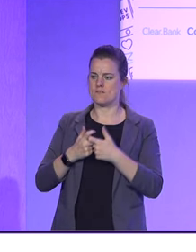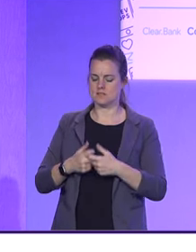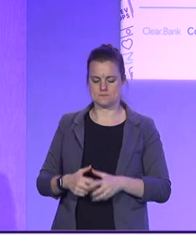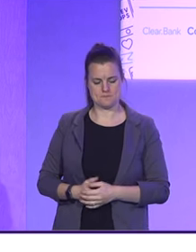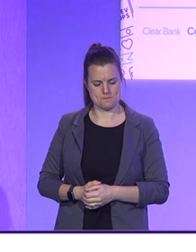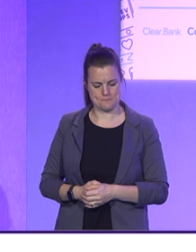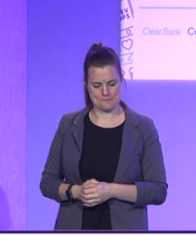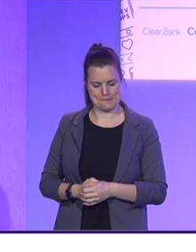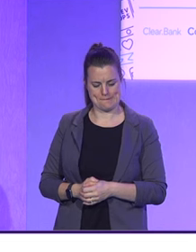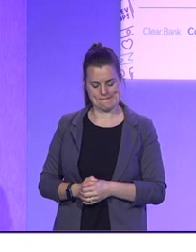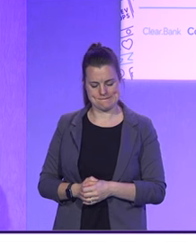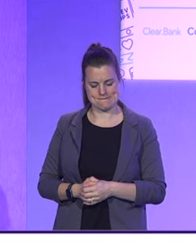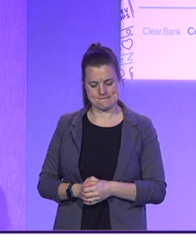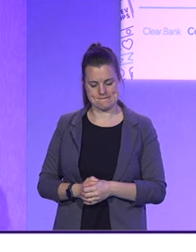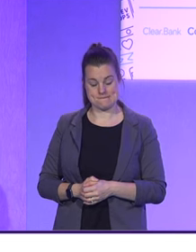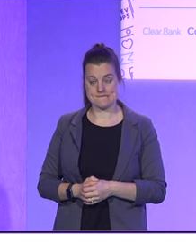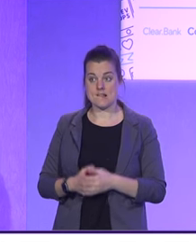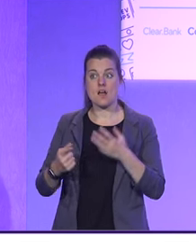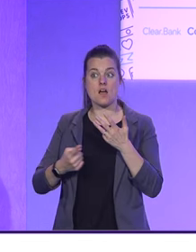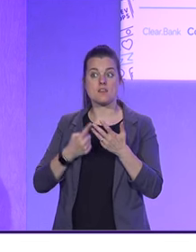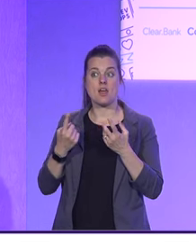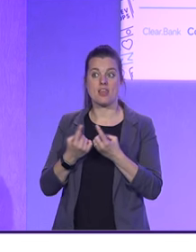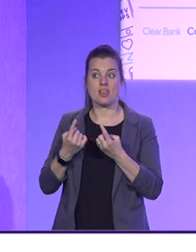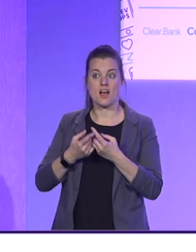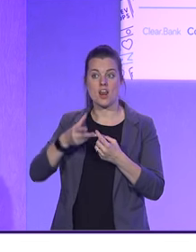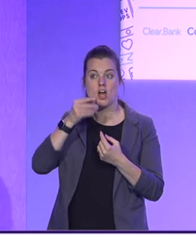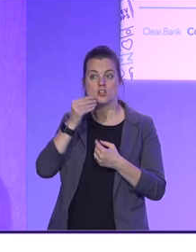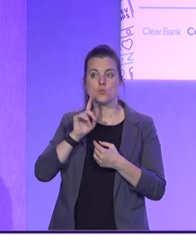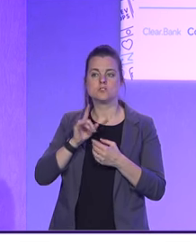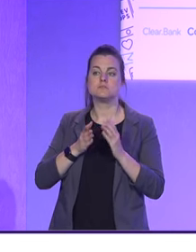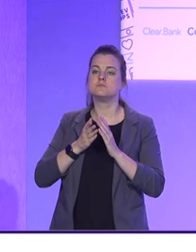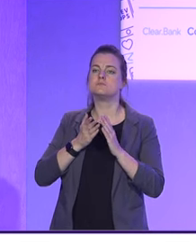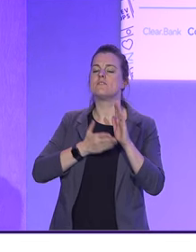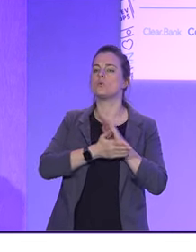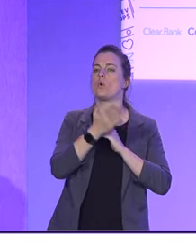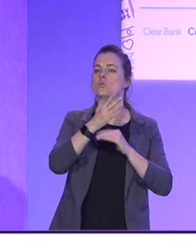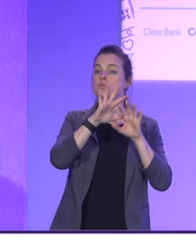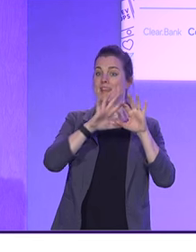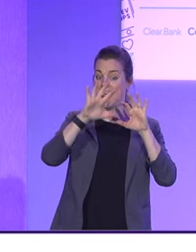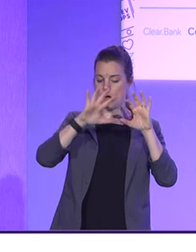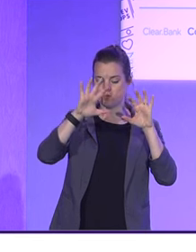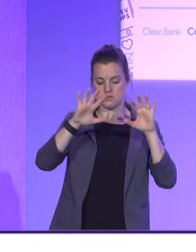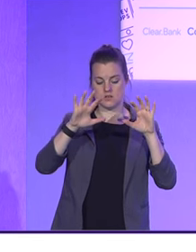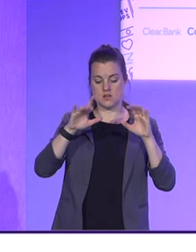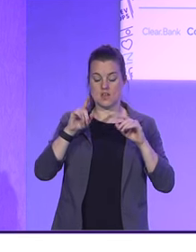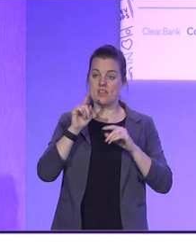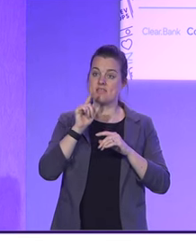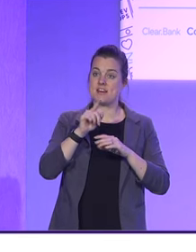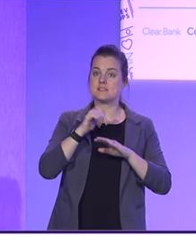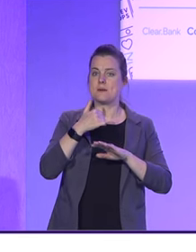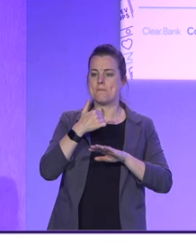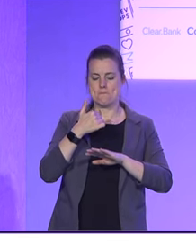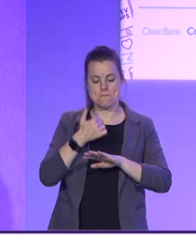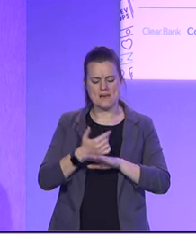Another thing that I learned is about if you go to the cloud, try to use the services that is based on open